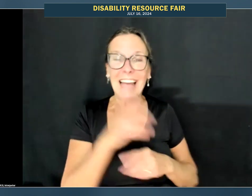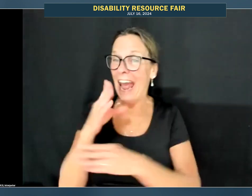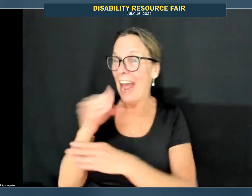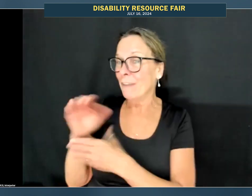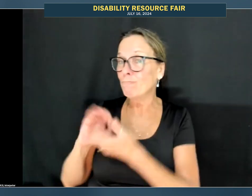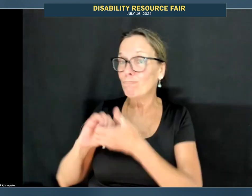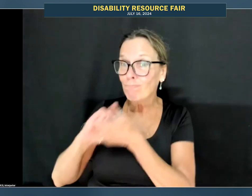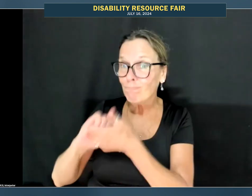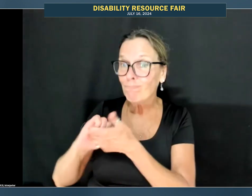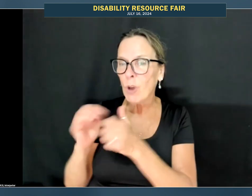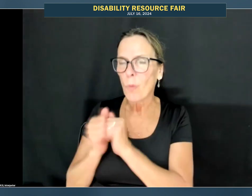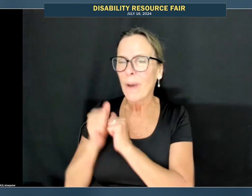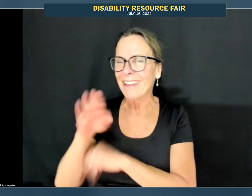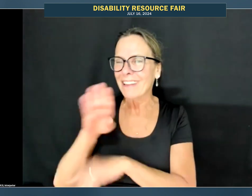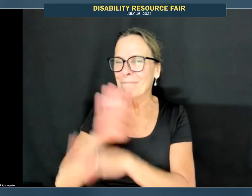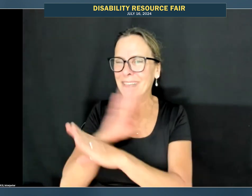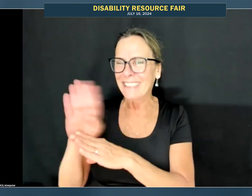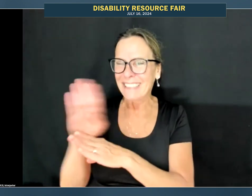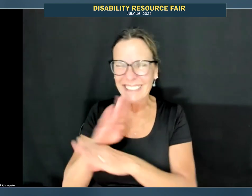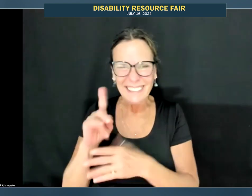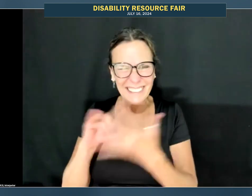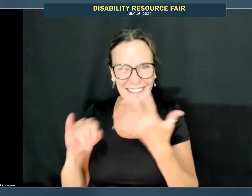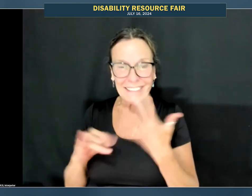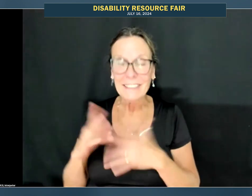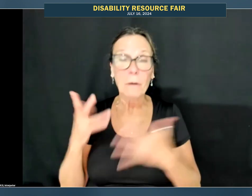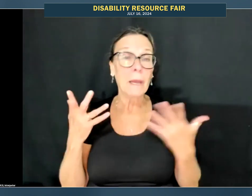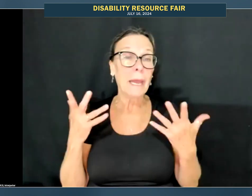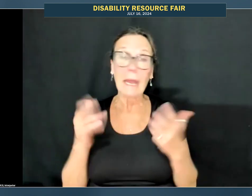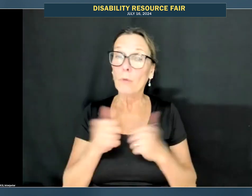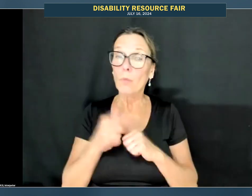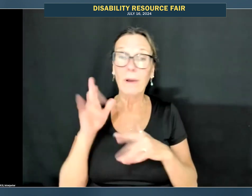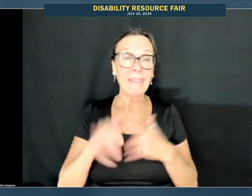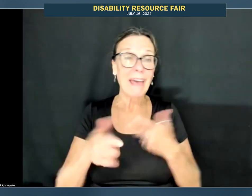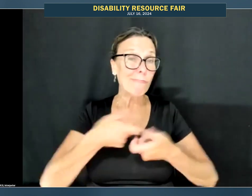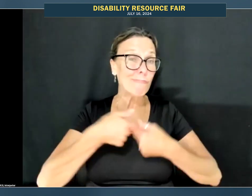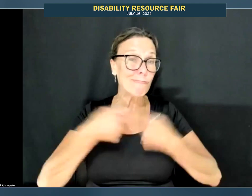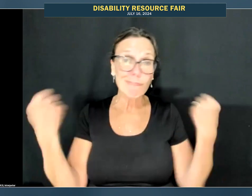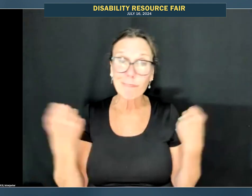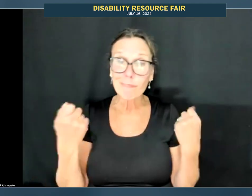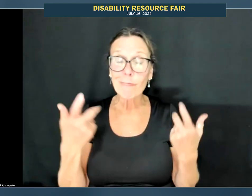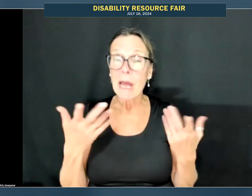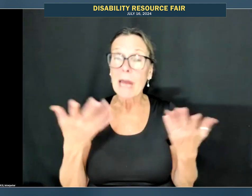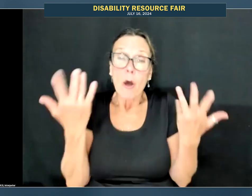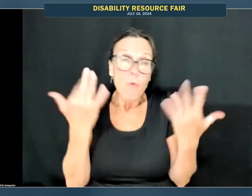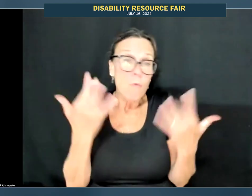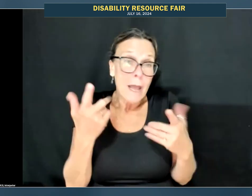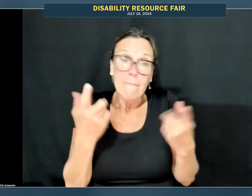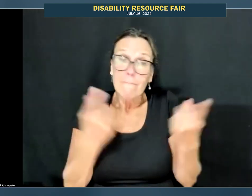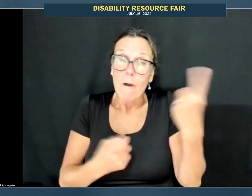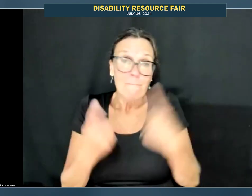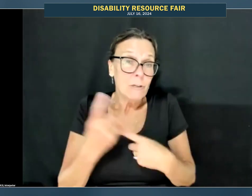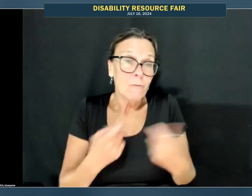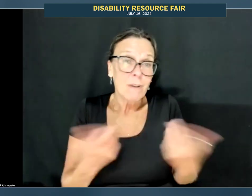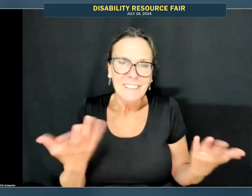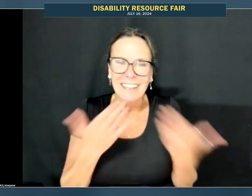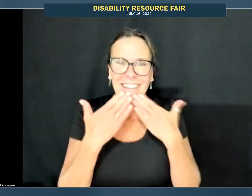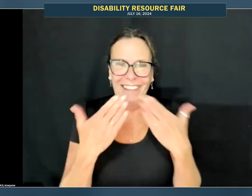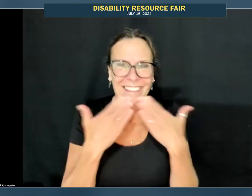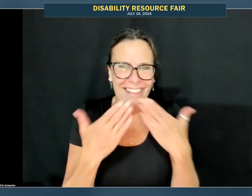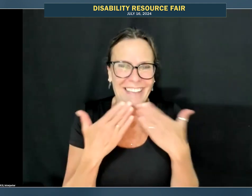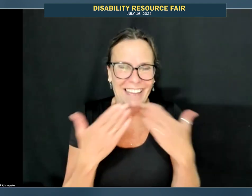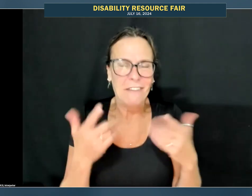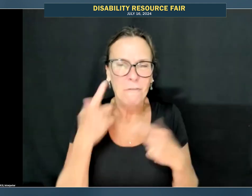very well. And with that, I will close and just wait for any Q&A that comes our way. If it does, thank you very much for your time. I appreciate